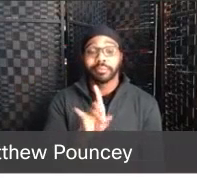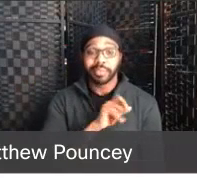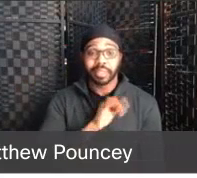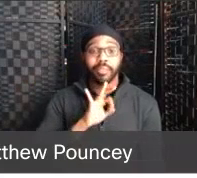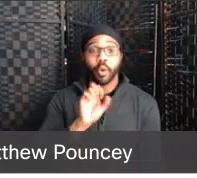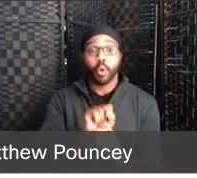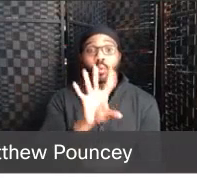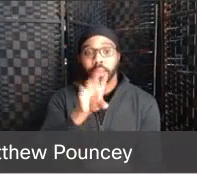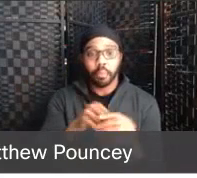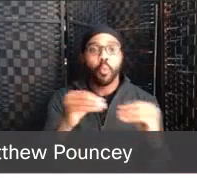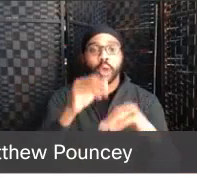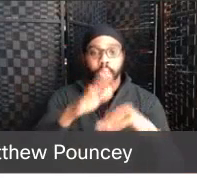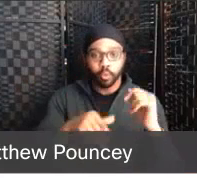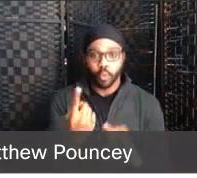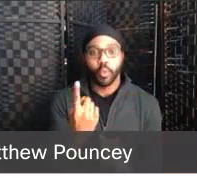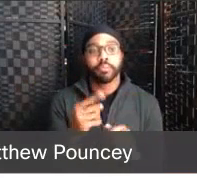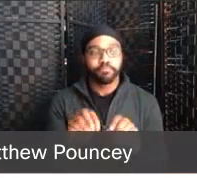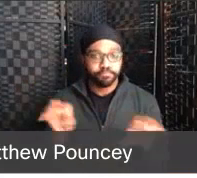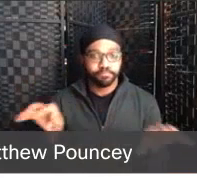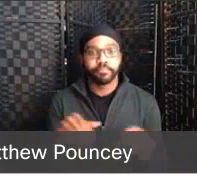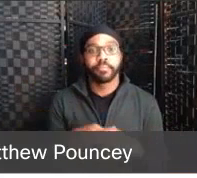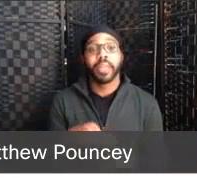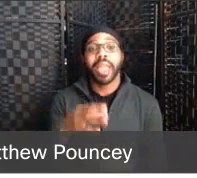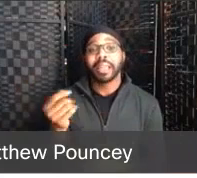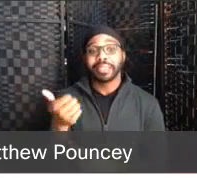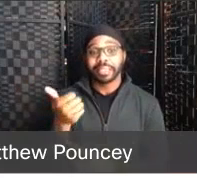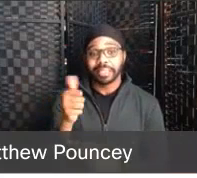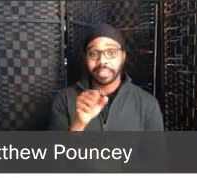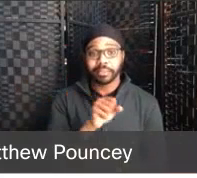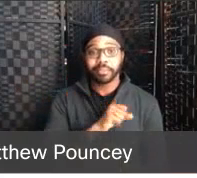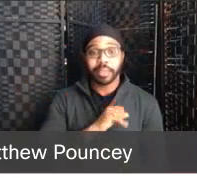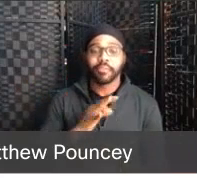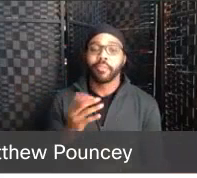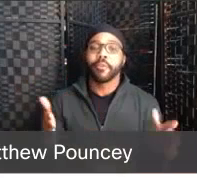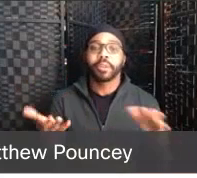one provider, and 10 staff have died from COVID.